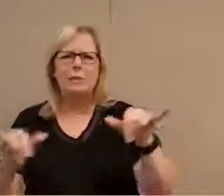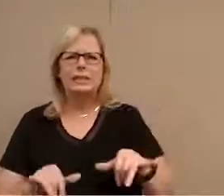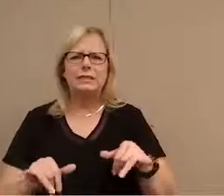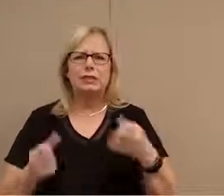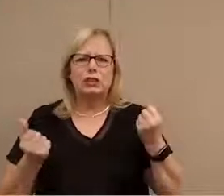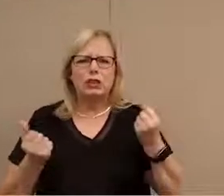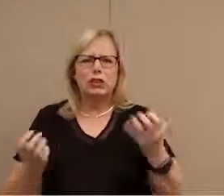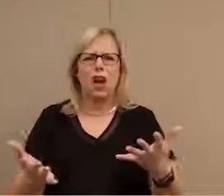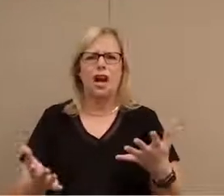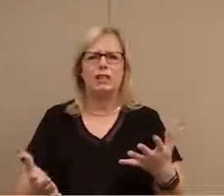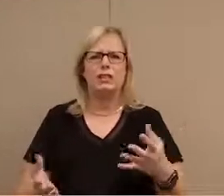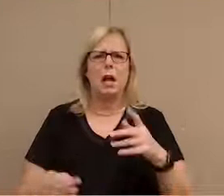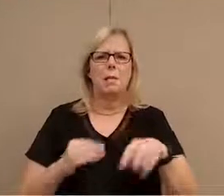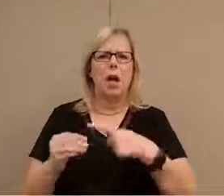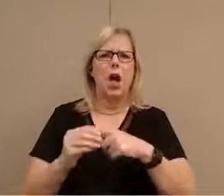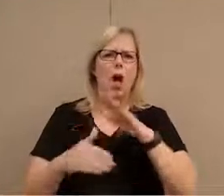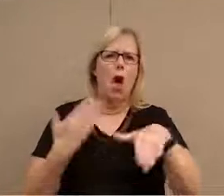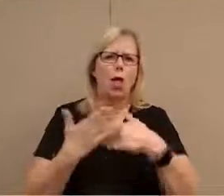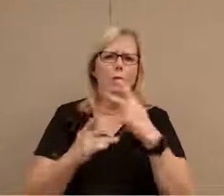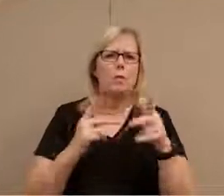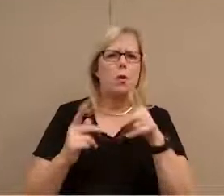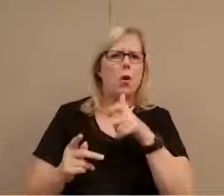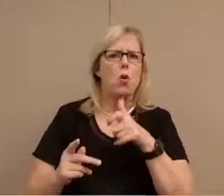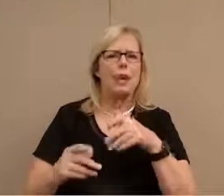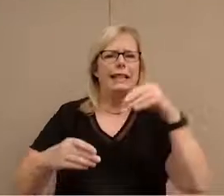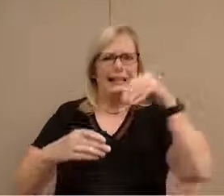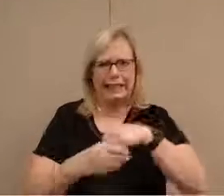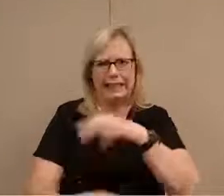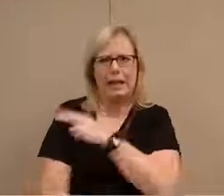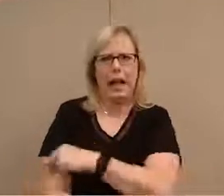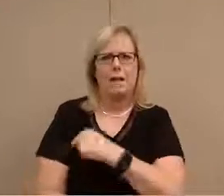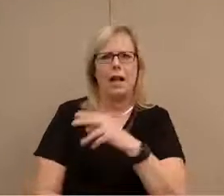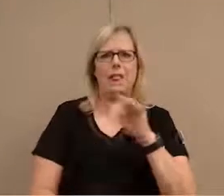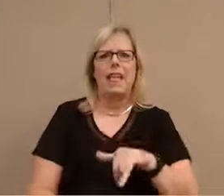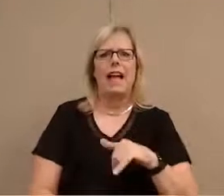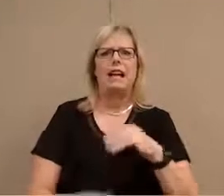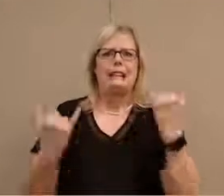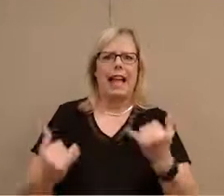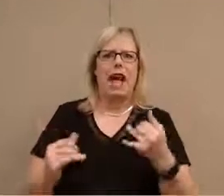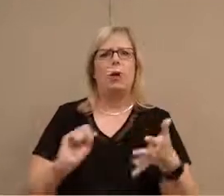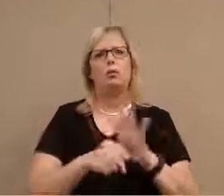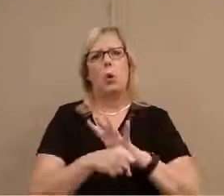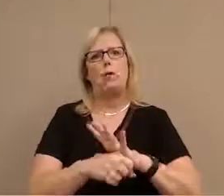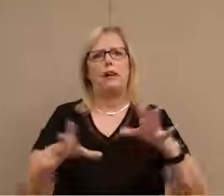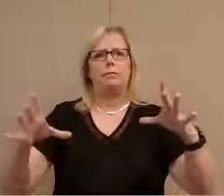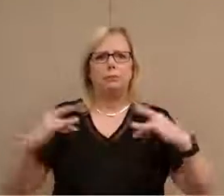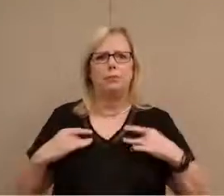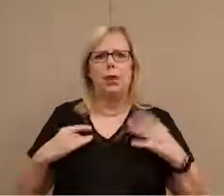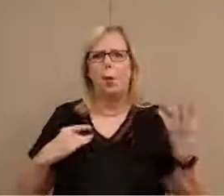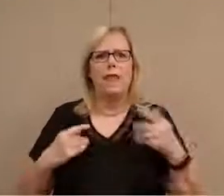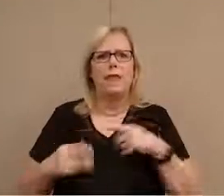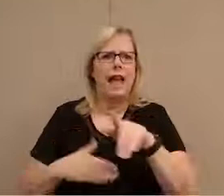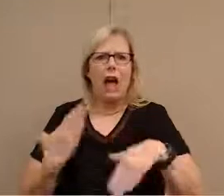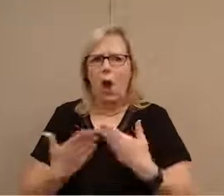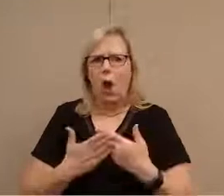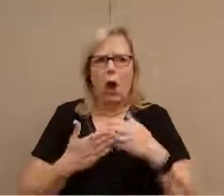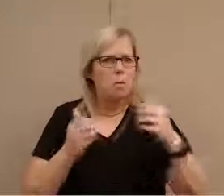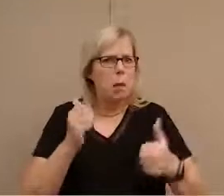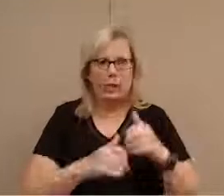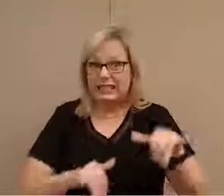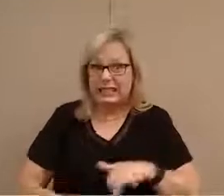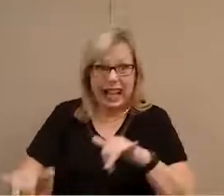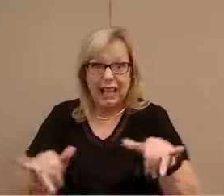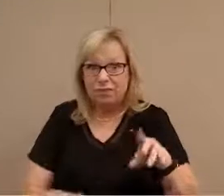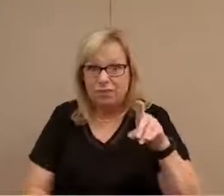denominator amongst all the people that are in the hospital that are getting COVID? What do they all have, or what do most of them have